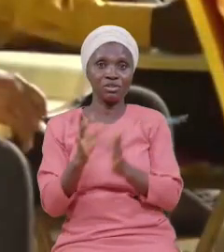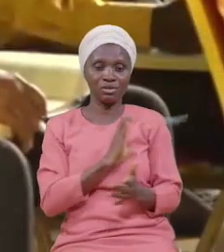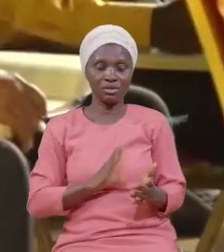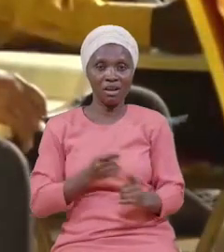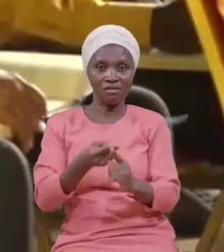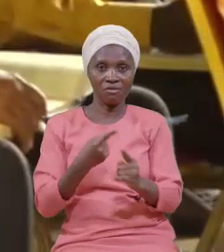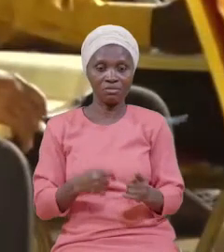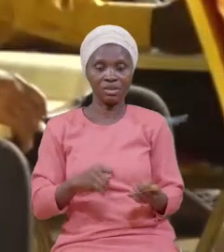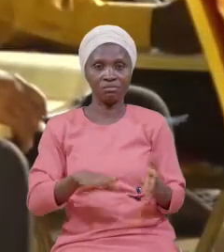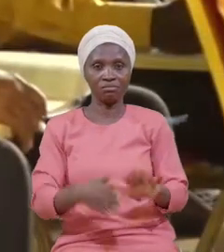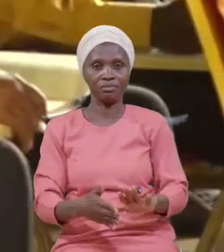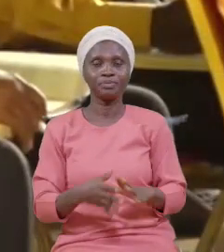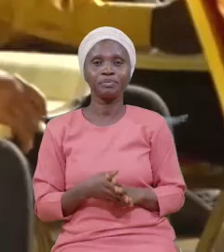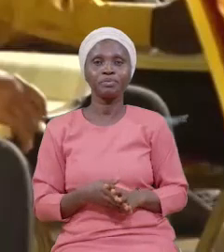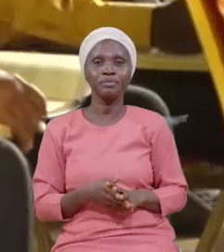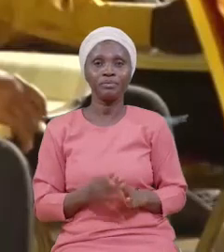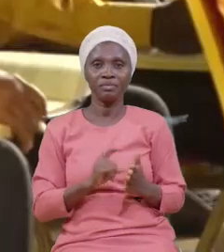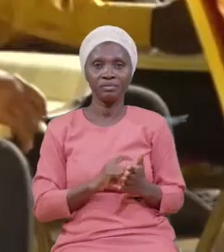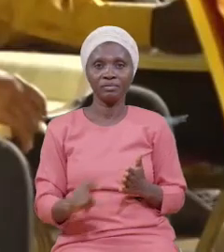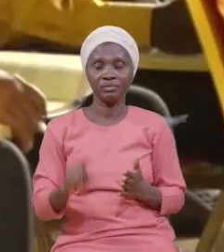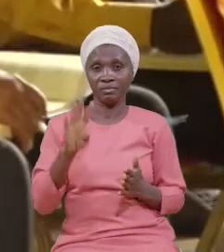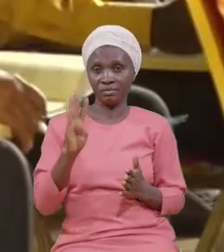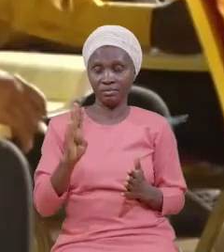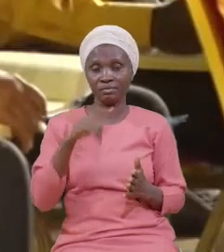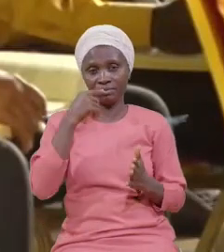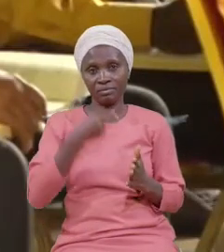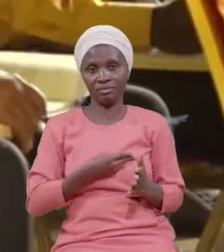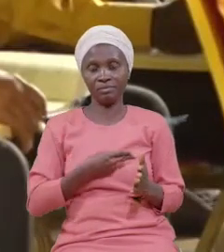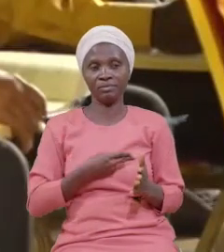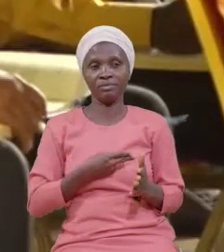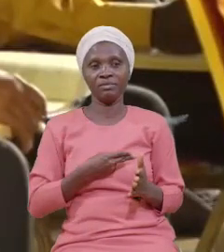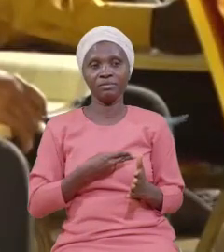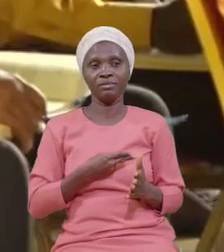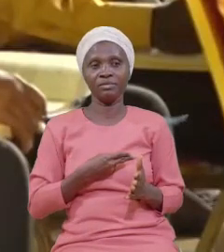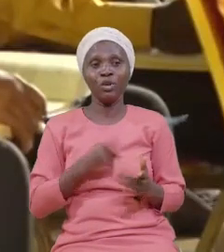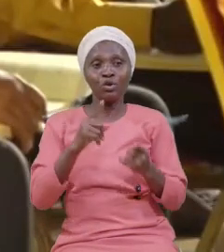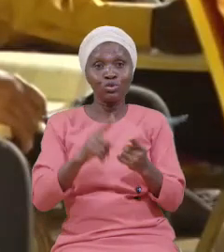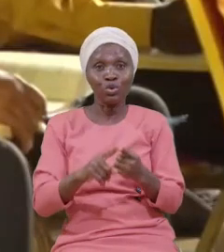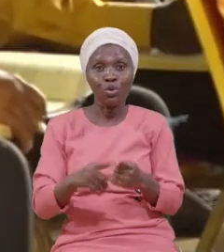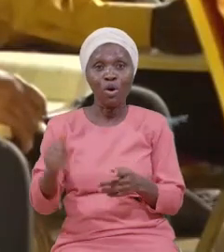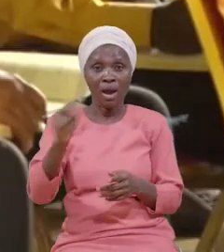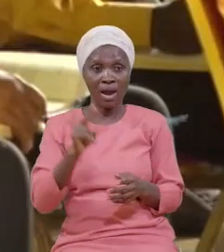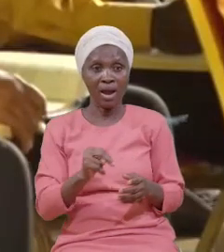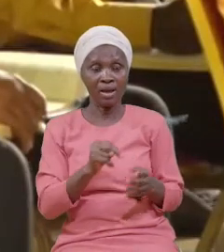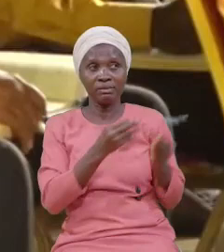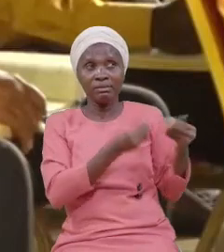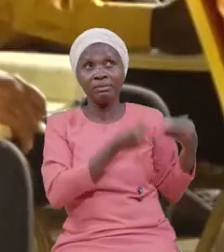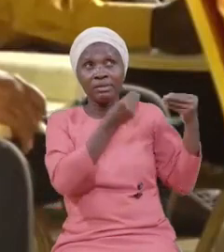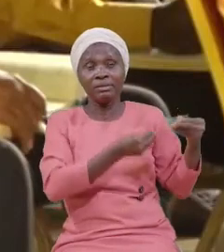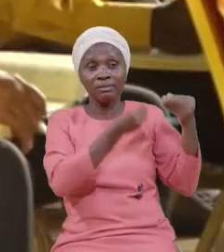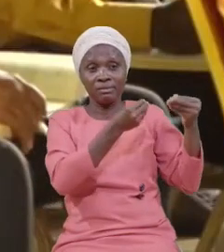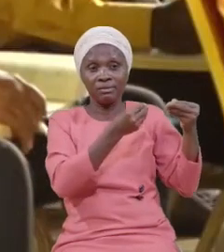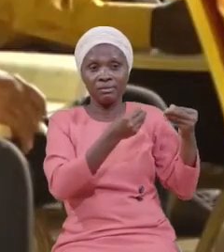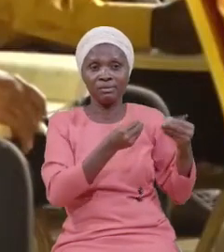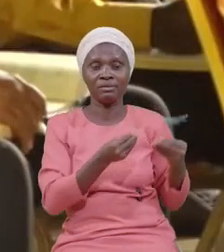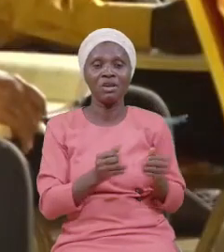verse 4, it tells us to an inheritance incorruptible, to an inheritance